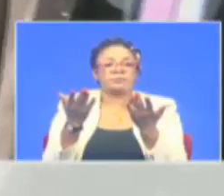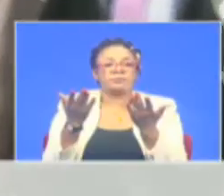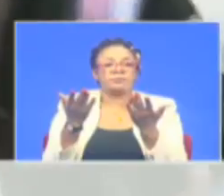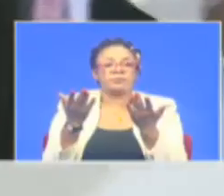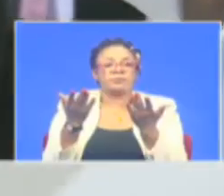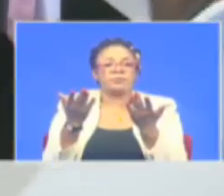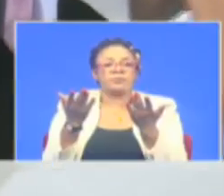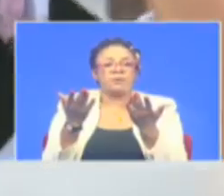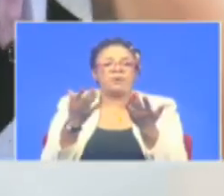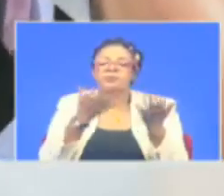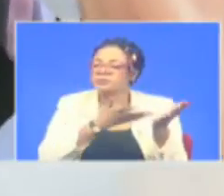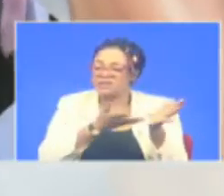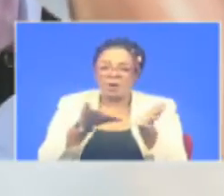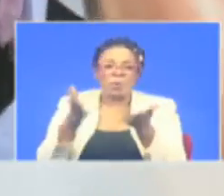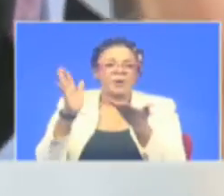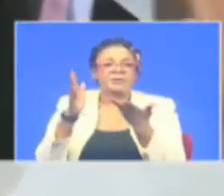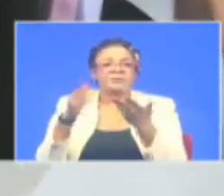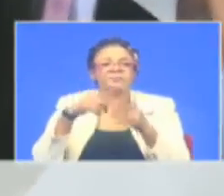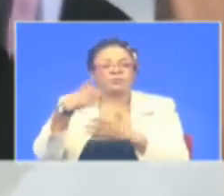get away from this meeting